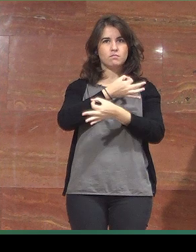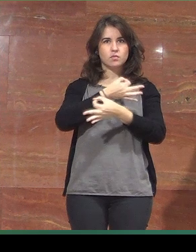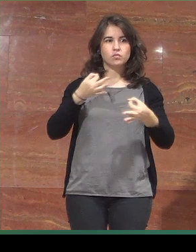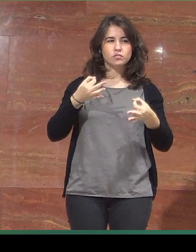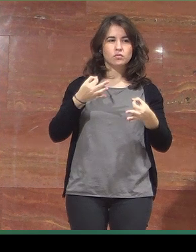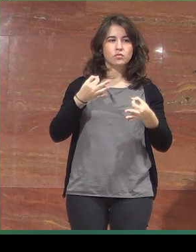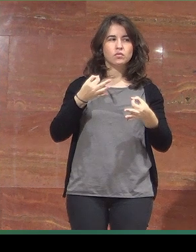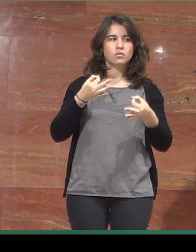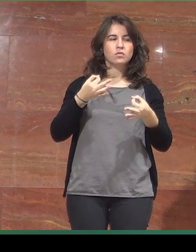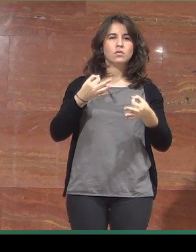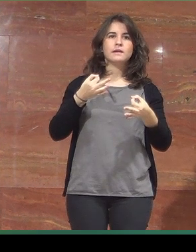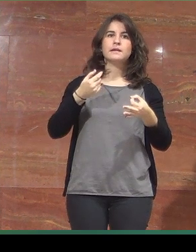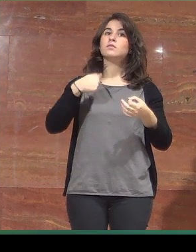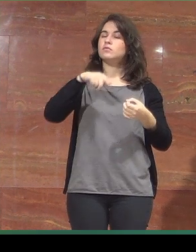placement.